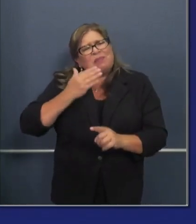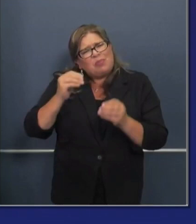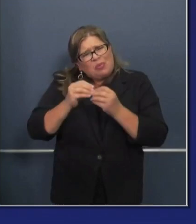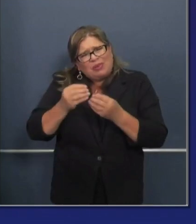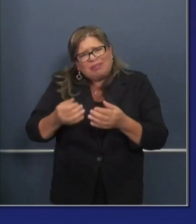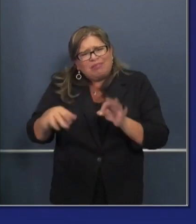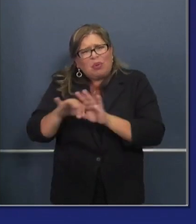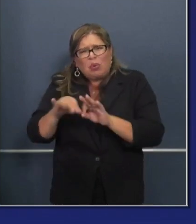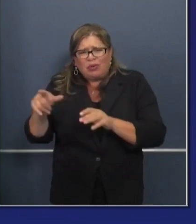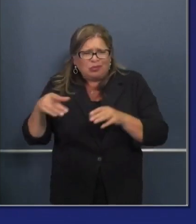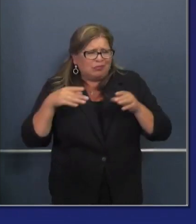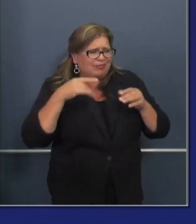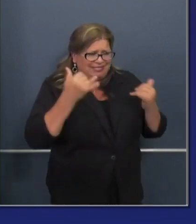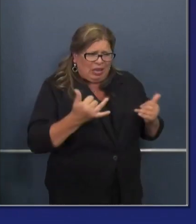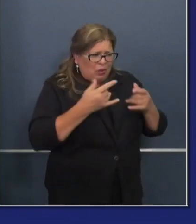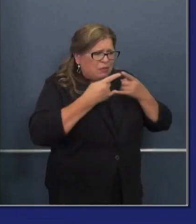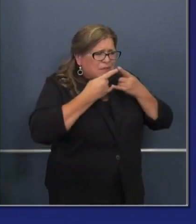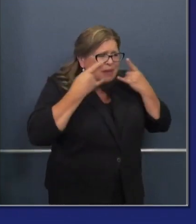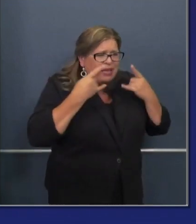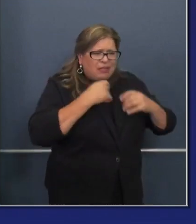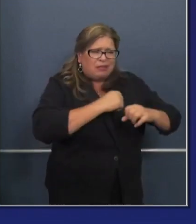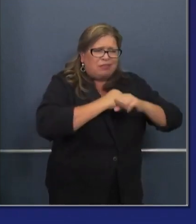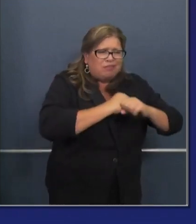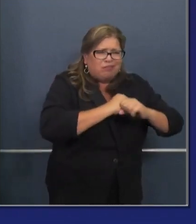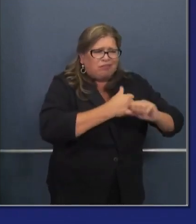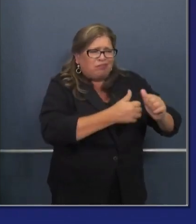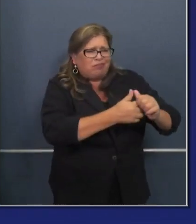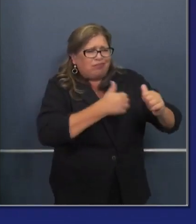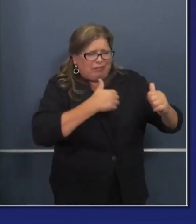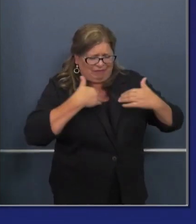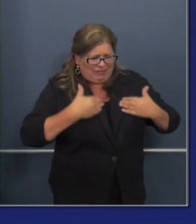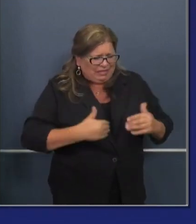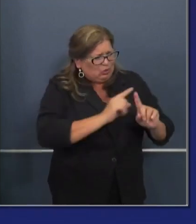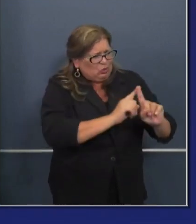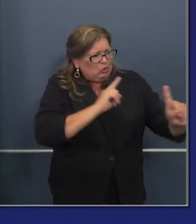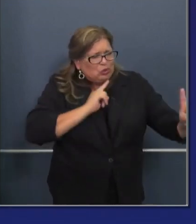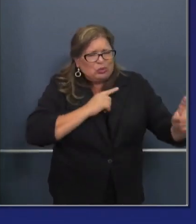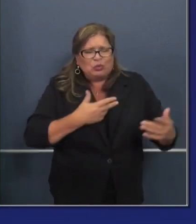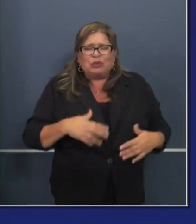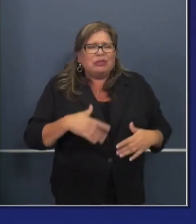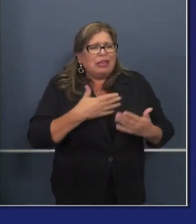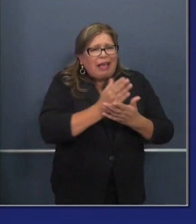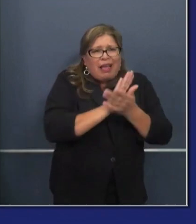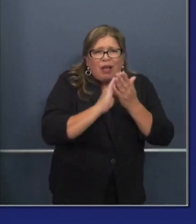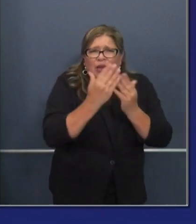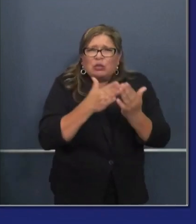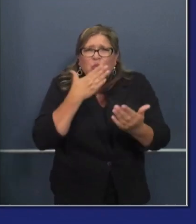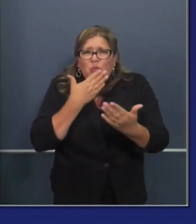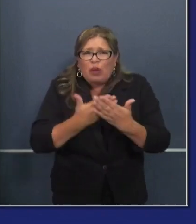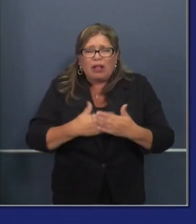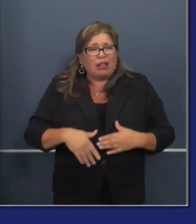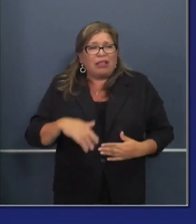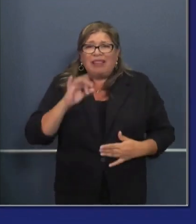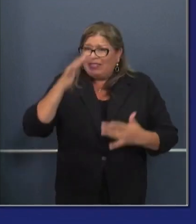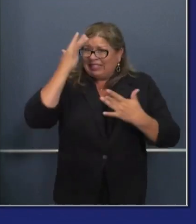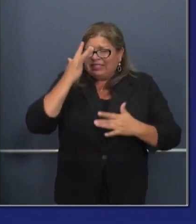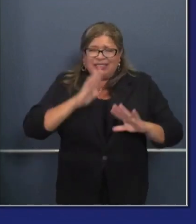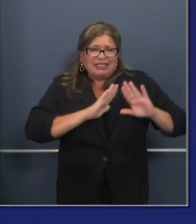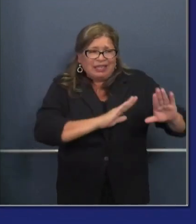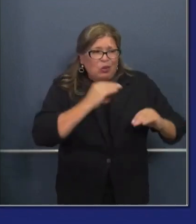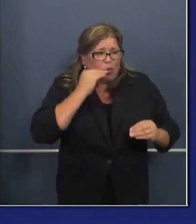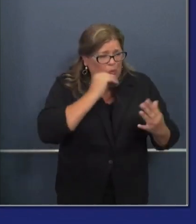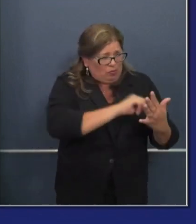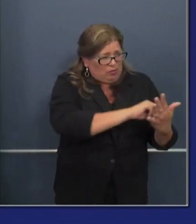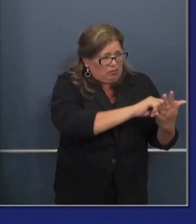distancing, wear their face covering, practice good hand hygiene, stay home when they're sick, and all of the things we've been advising so